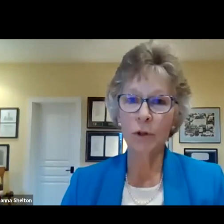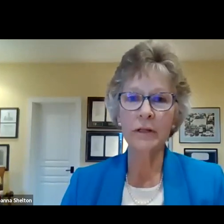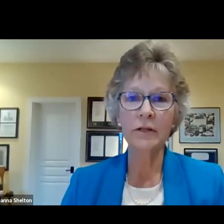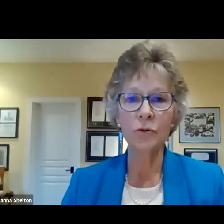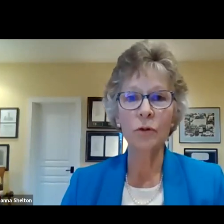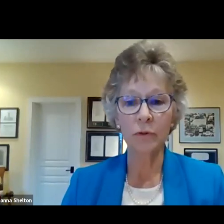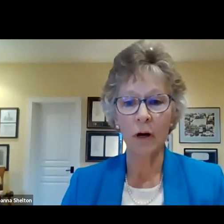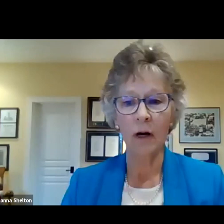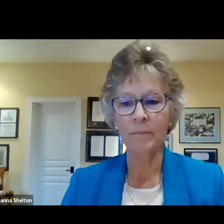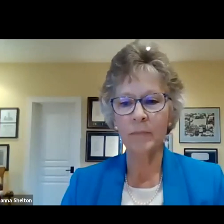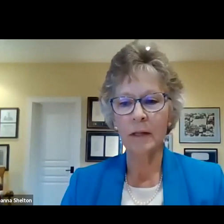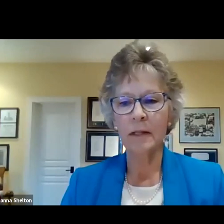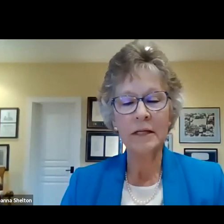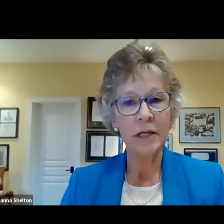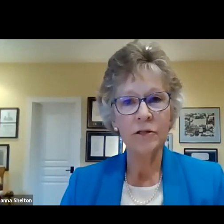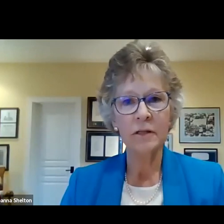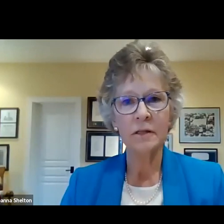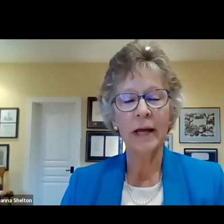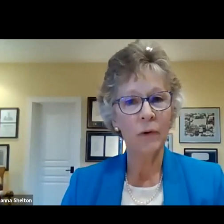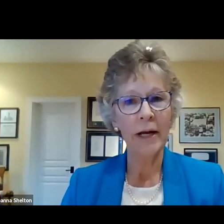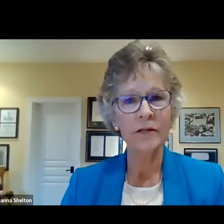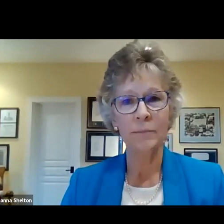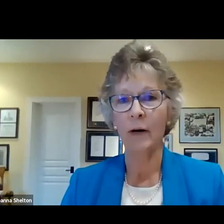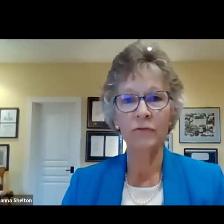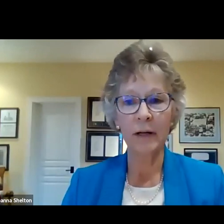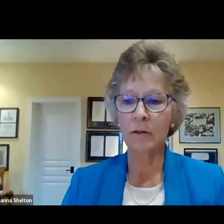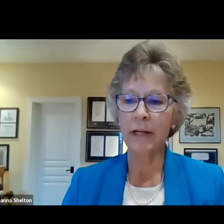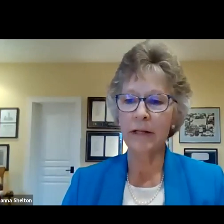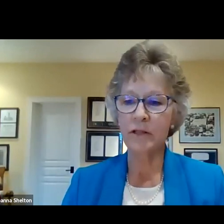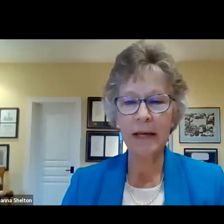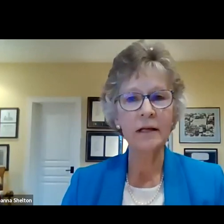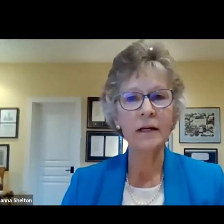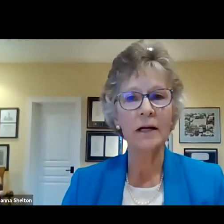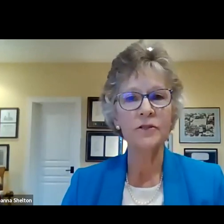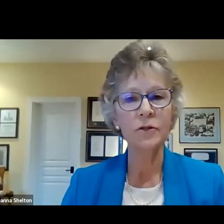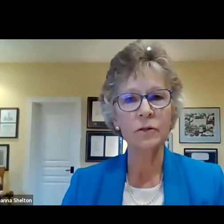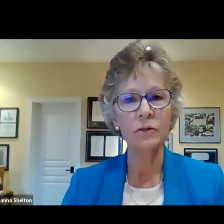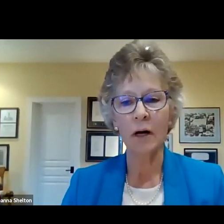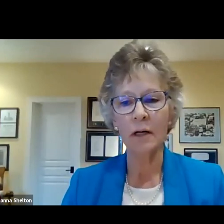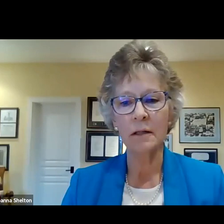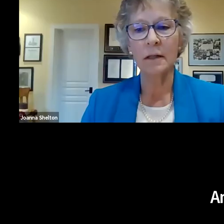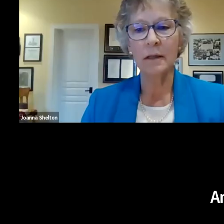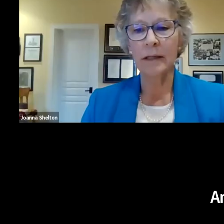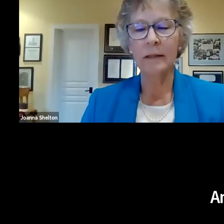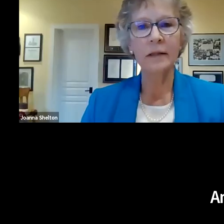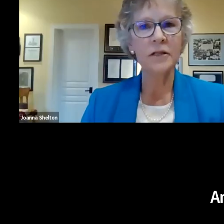Montana's Blewett School of Law. He teaches and writes about federal and state constitutional